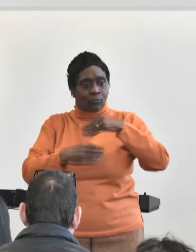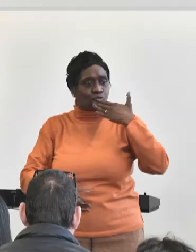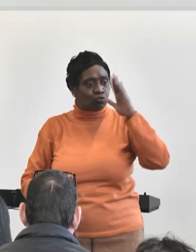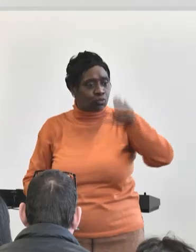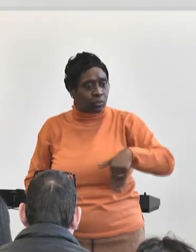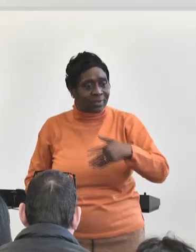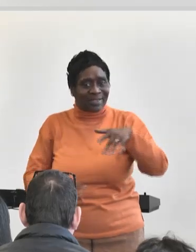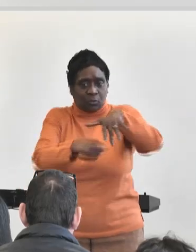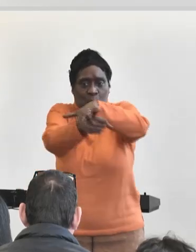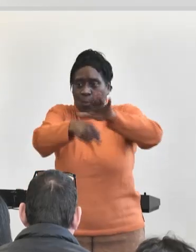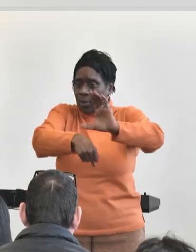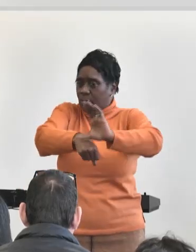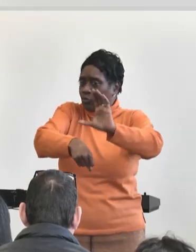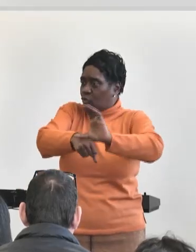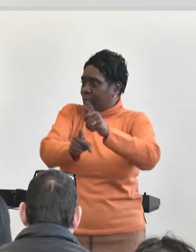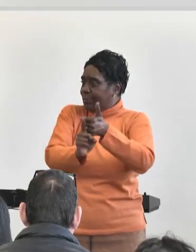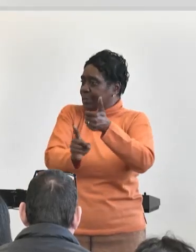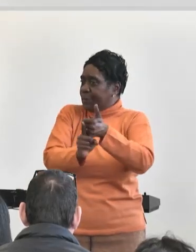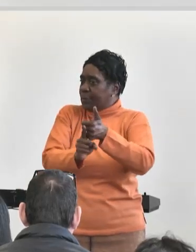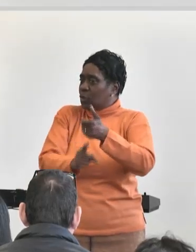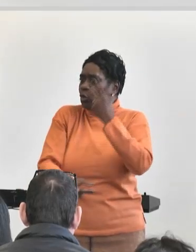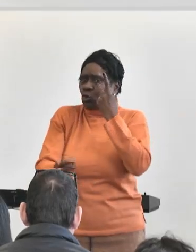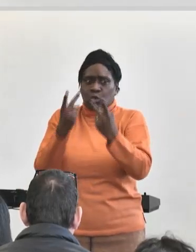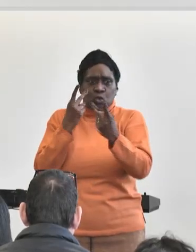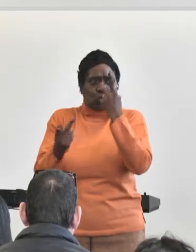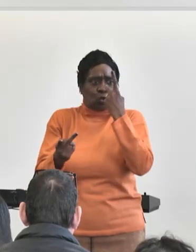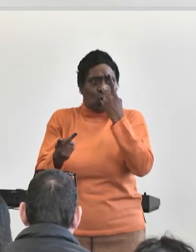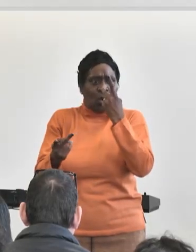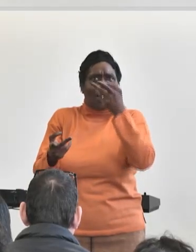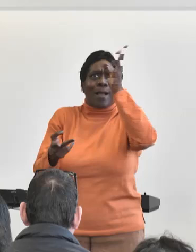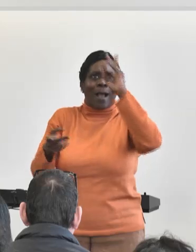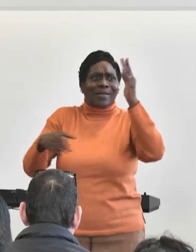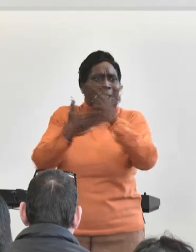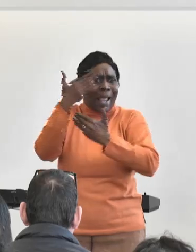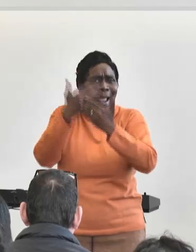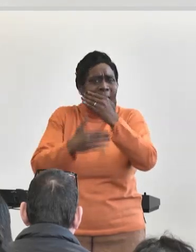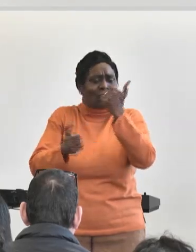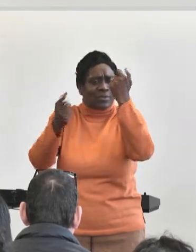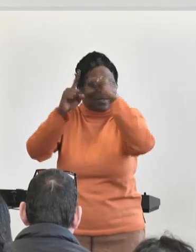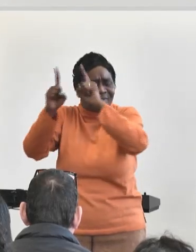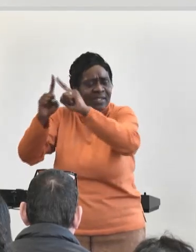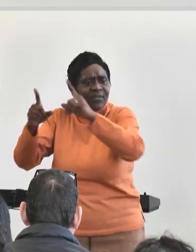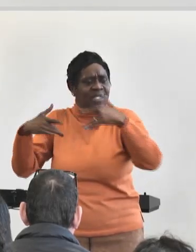this local church, saw the sovereign hand of God through these events.